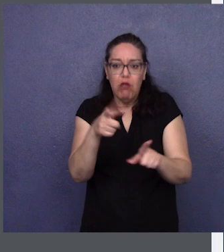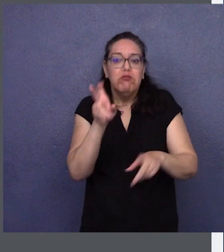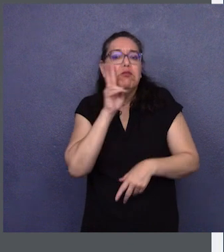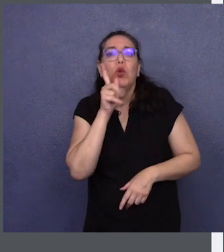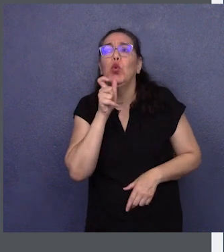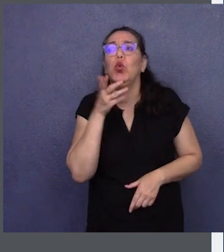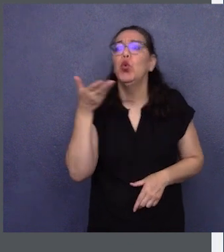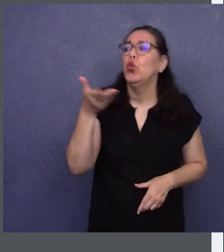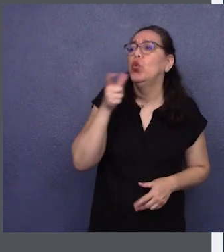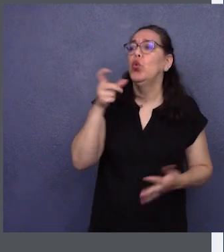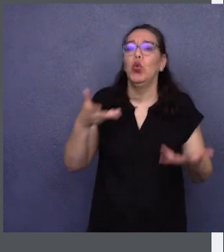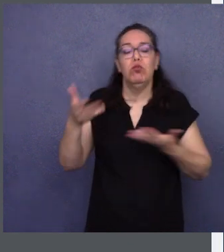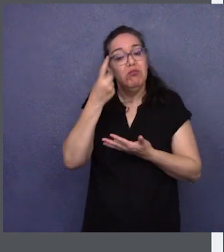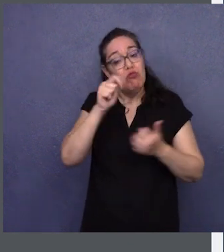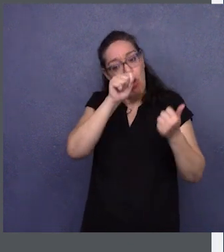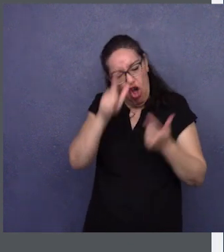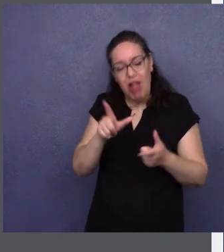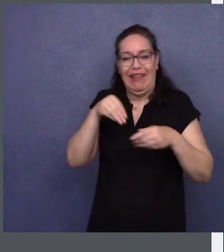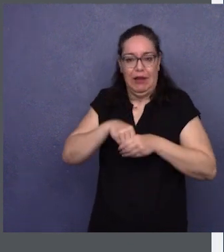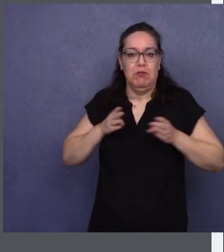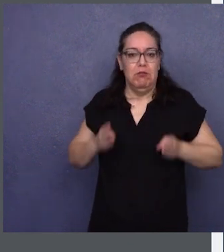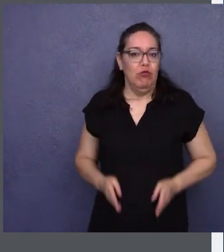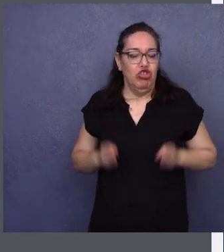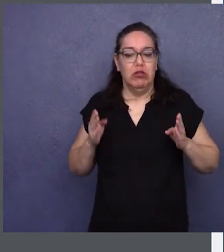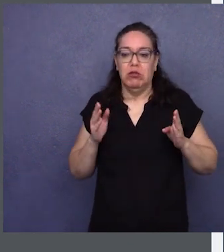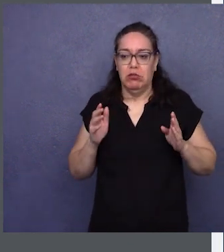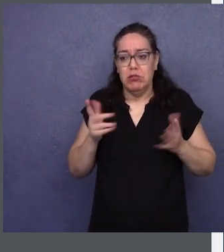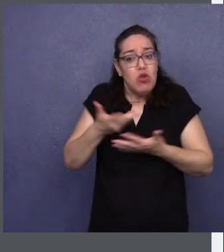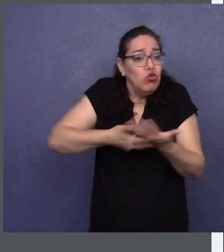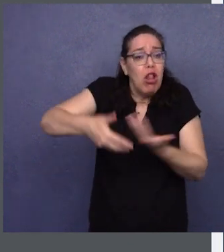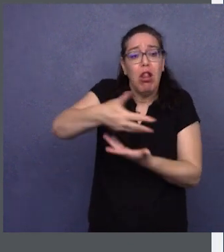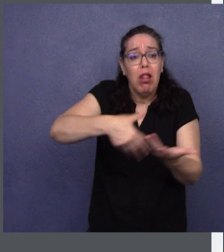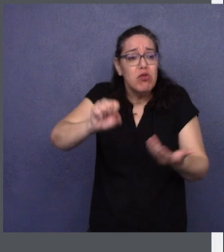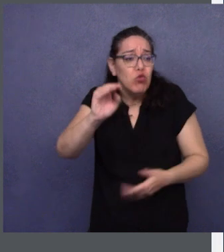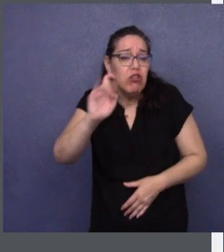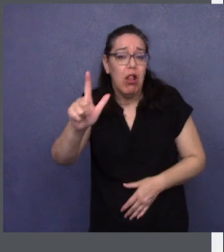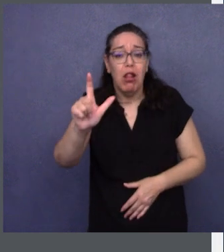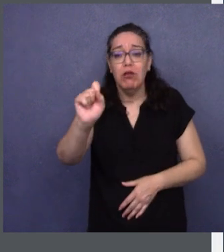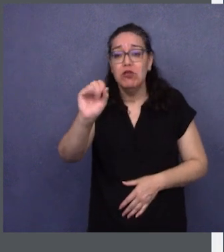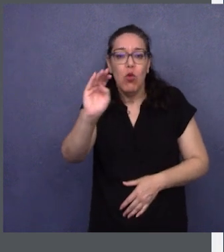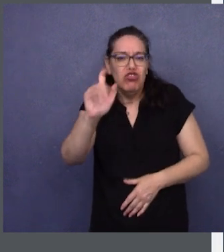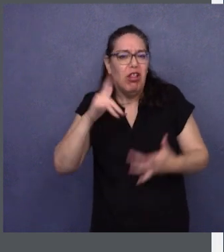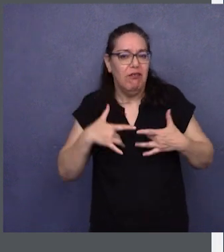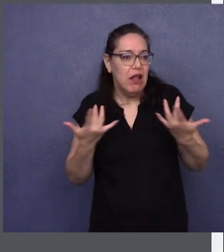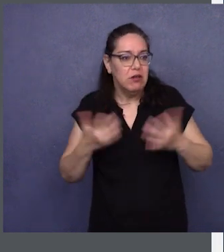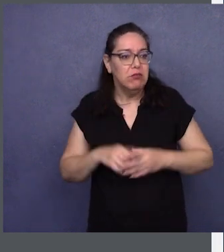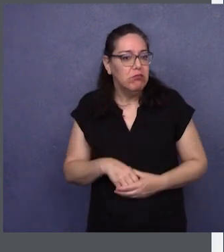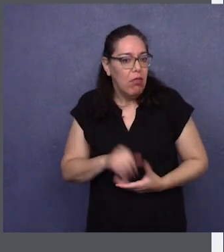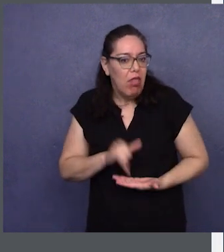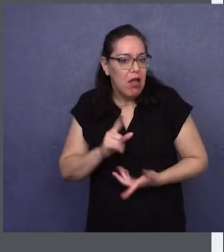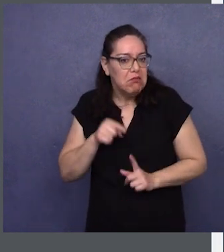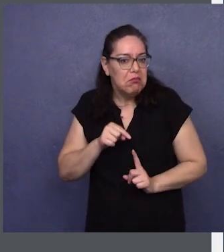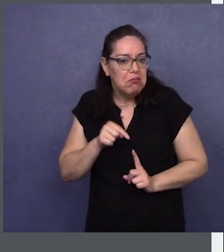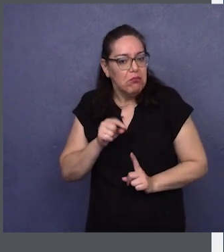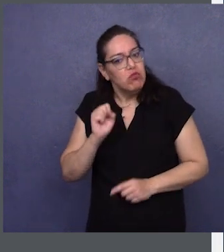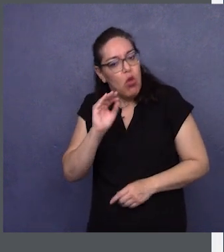Fabulous. And these are all in person. And yeah, I mean, you know, it's a social. It's a social event, is what it is